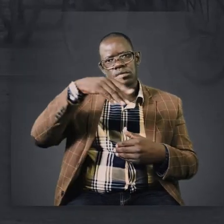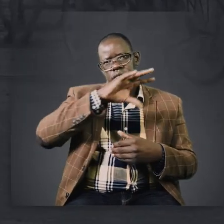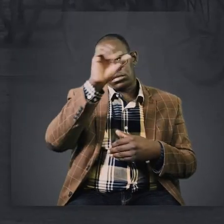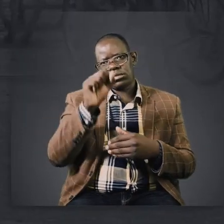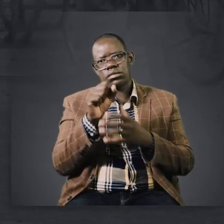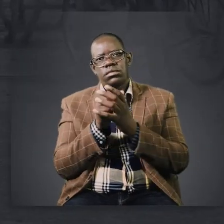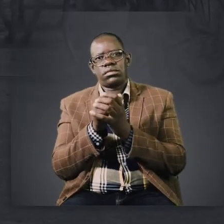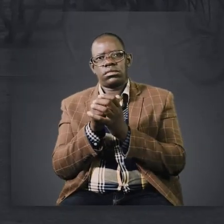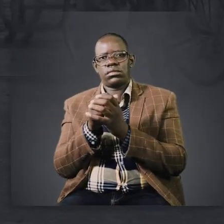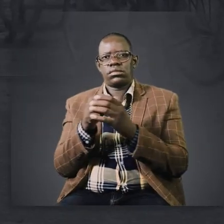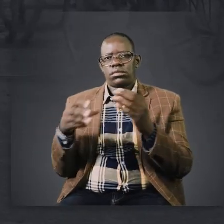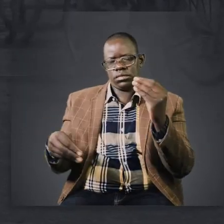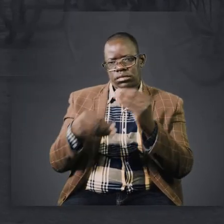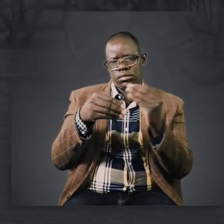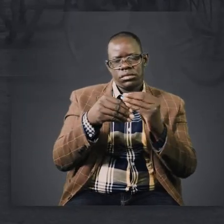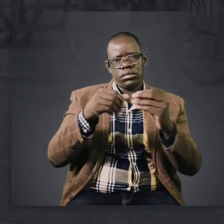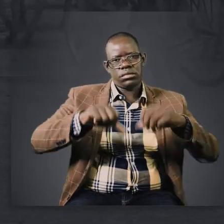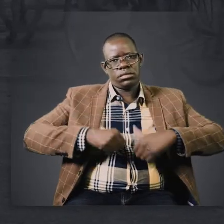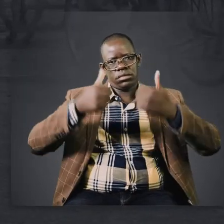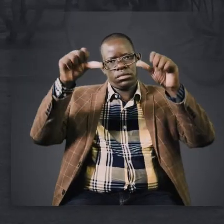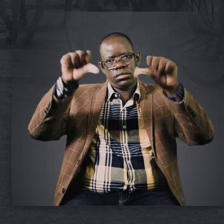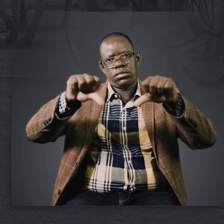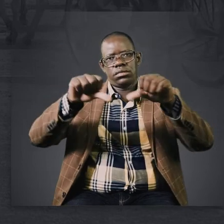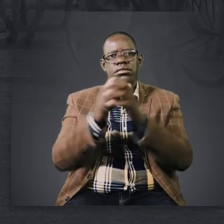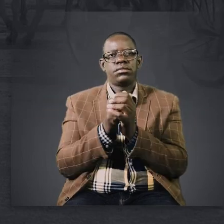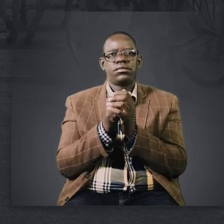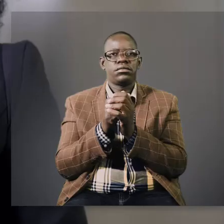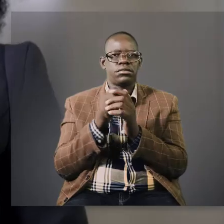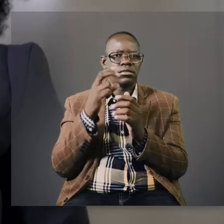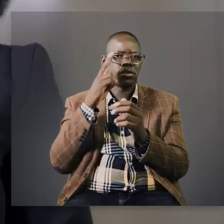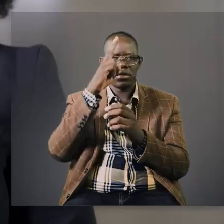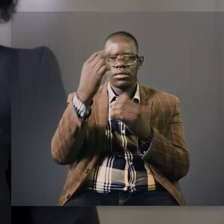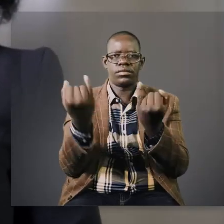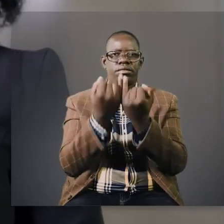Africa indirectly contributes to ill health. I hope you